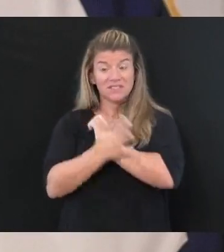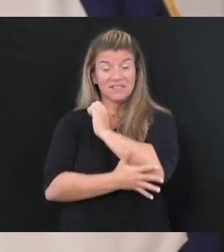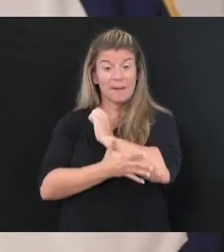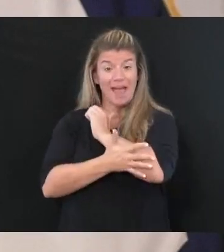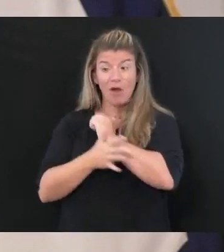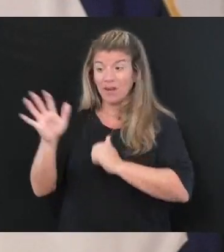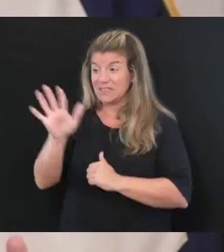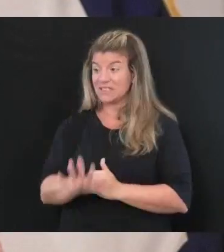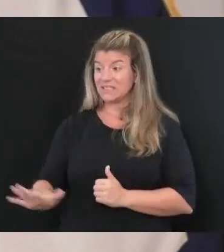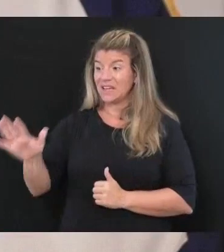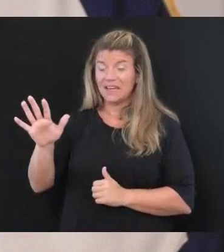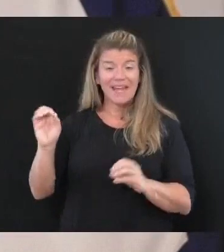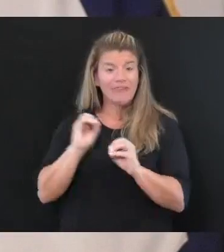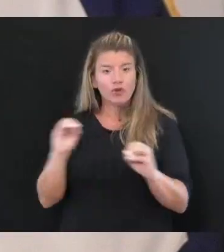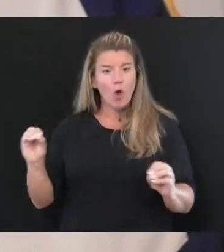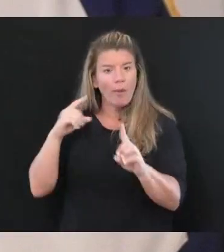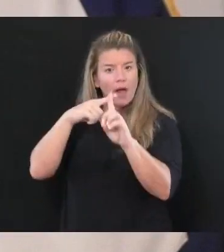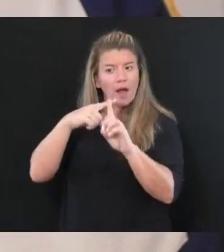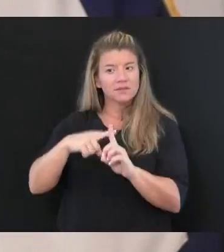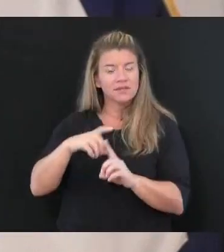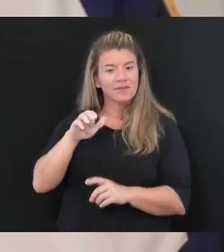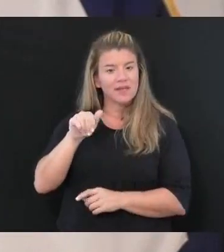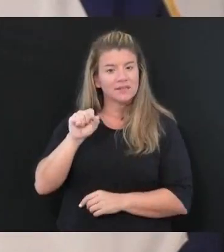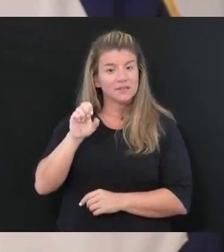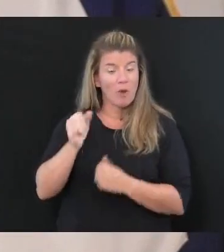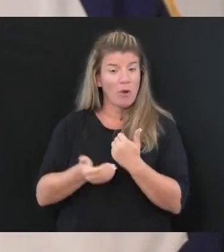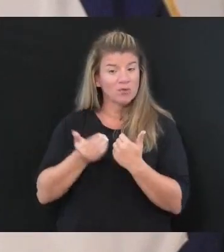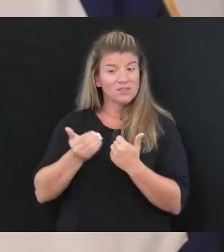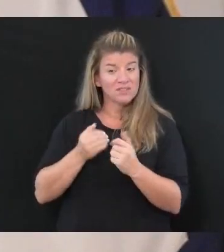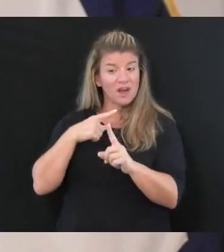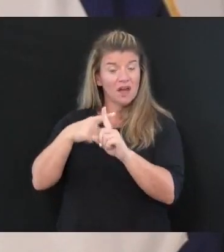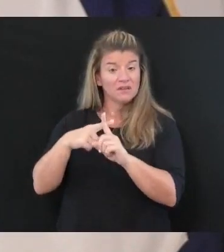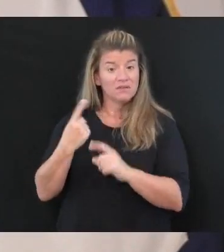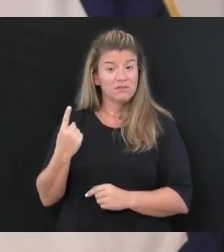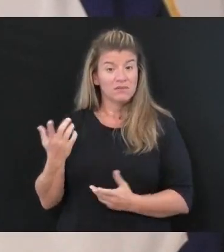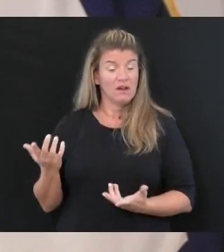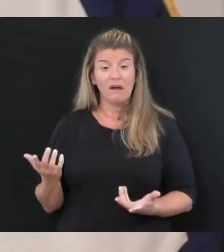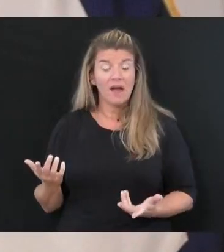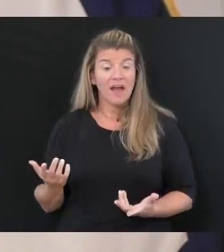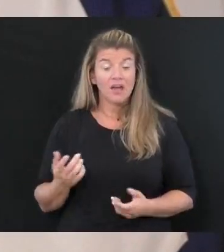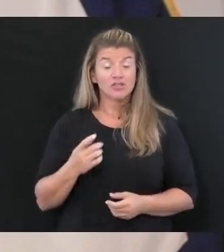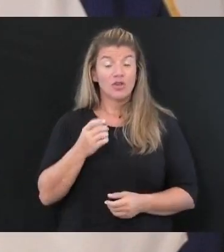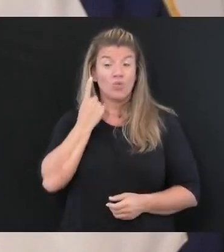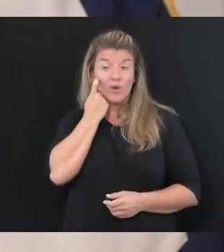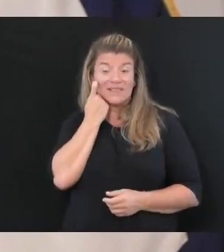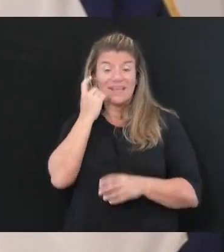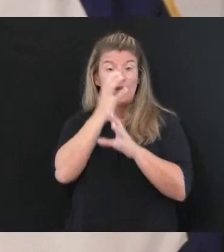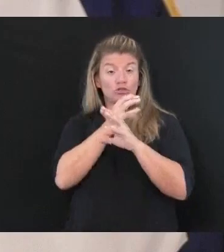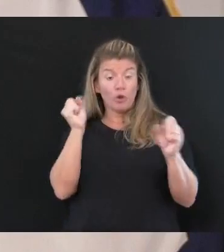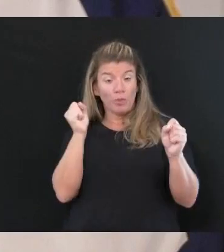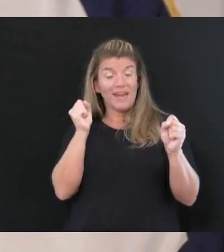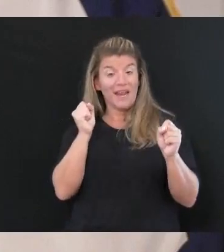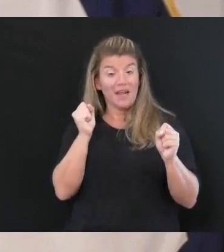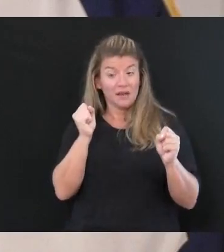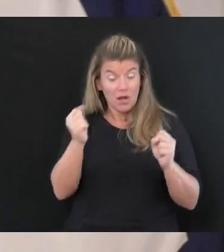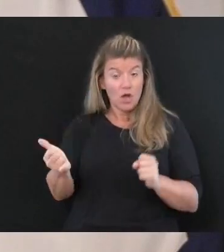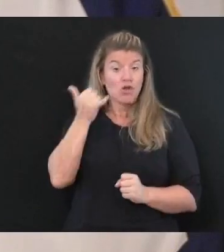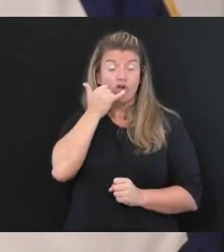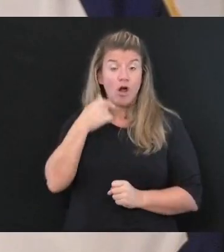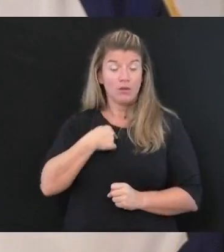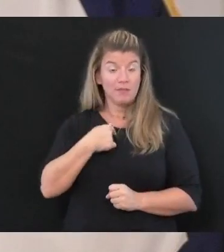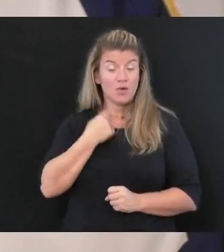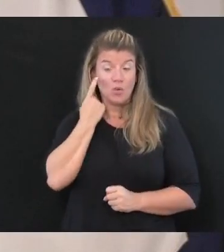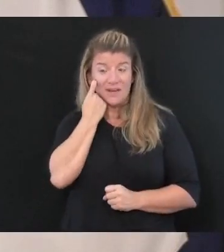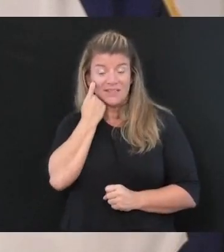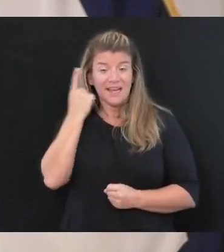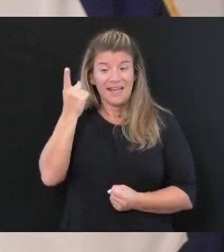almost have no cases. Well, for crying out loud, you know, I had a superintendent come up to me just the other day, and I'm not going to tell you the county and everything, but